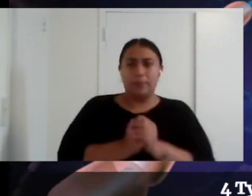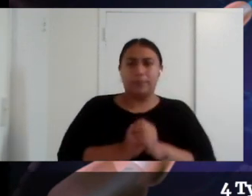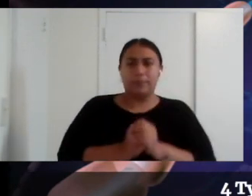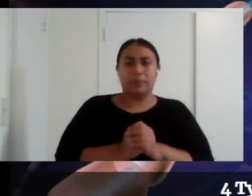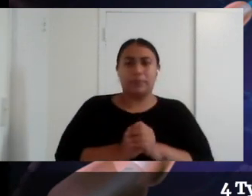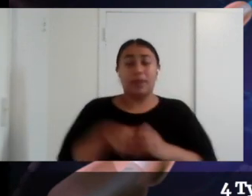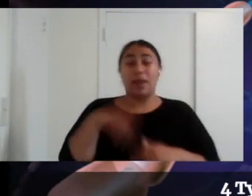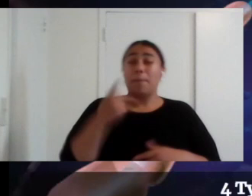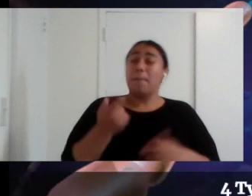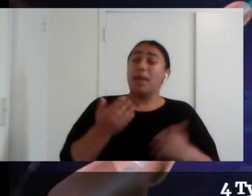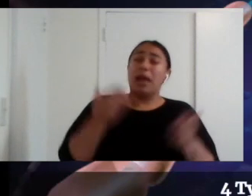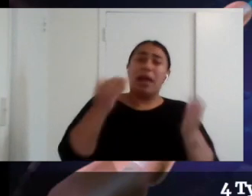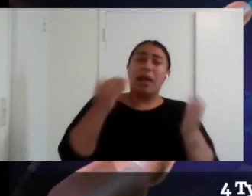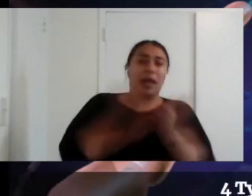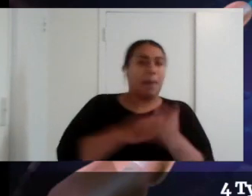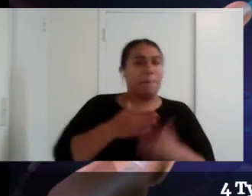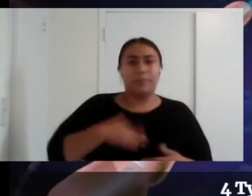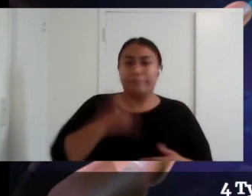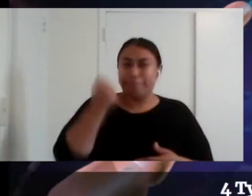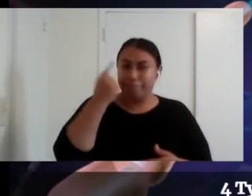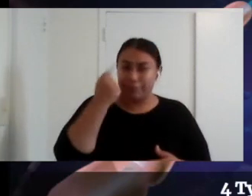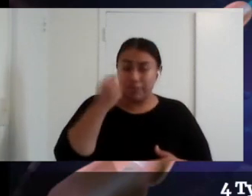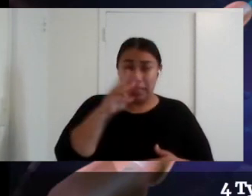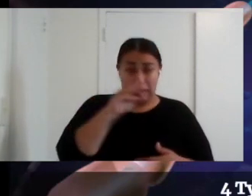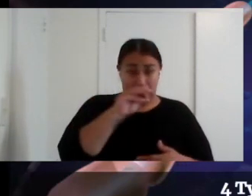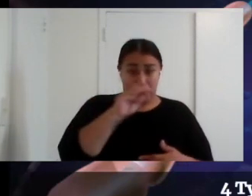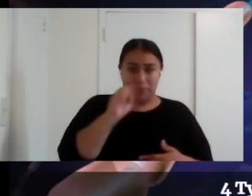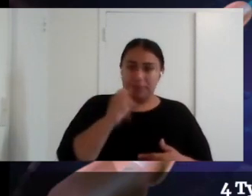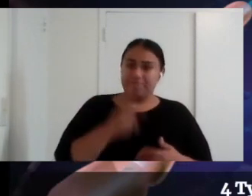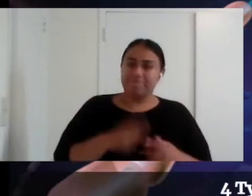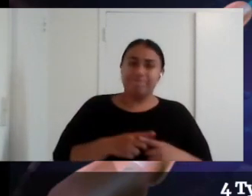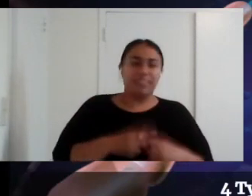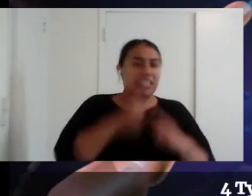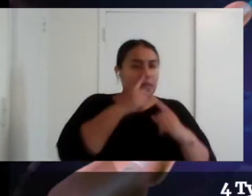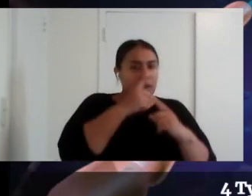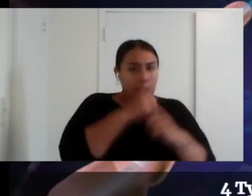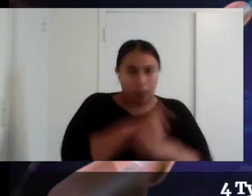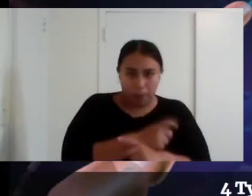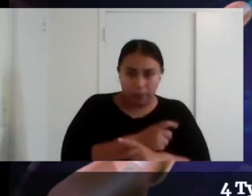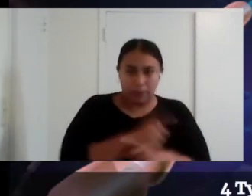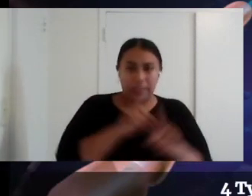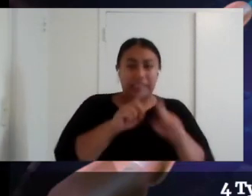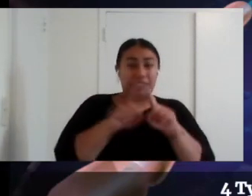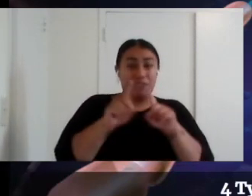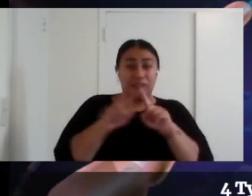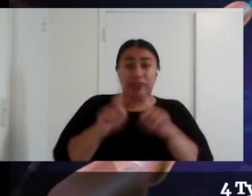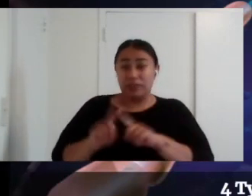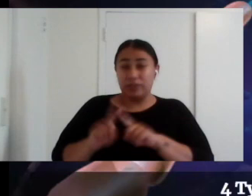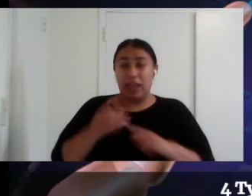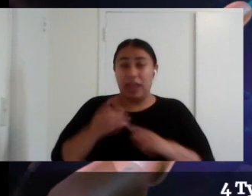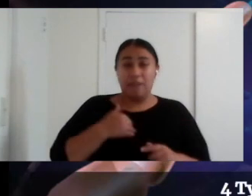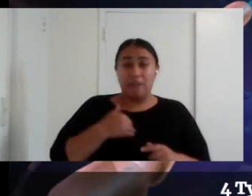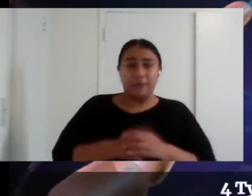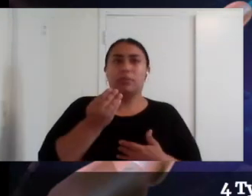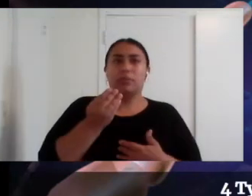reaction to pollen, right? And in spring and summer, or even in fall, when certain plants are blooming and there's a lot of